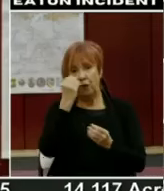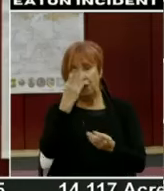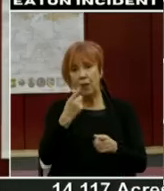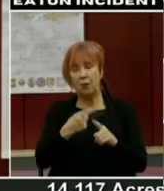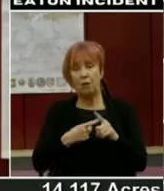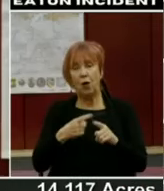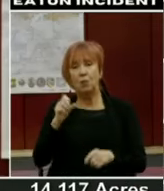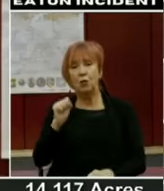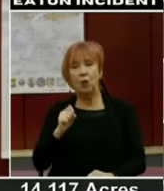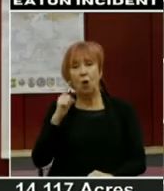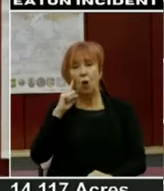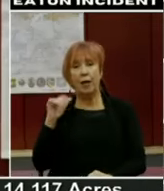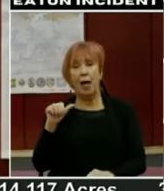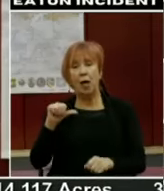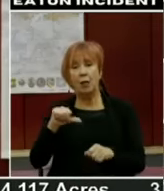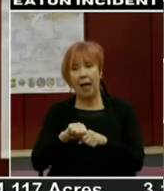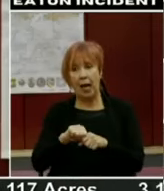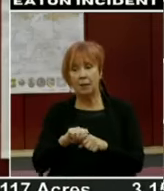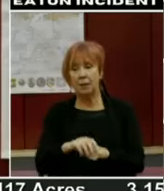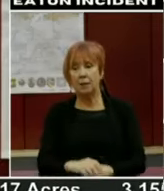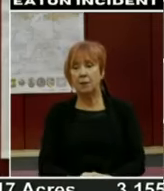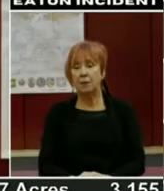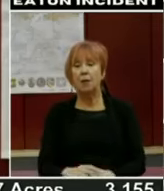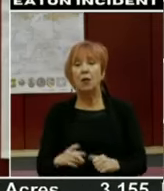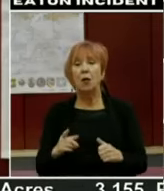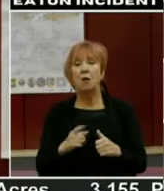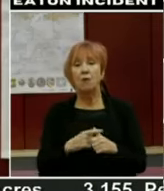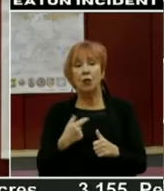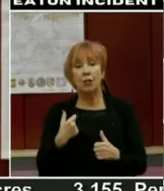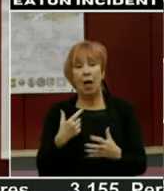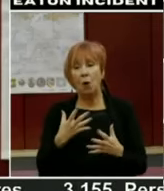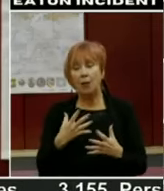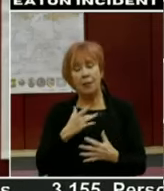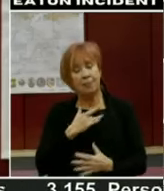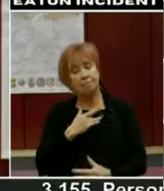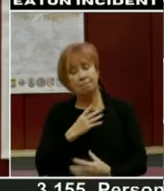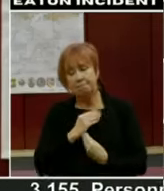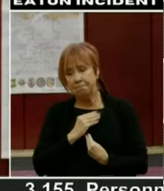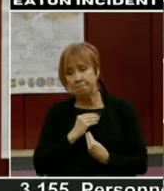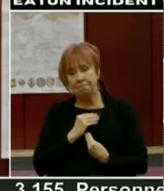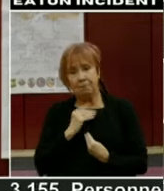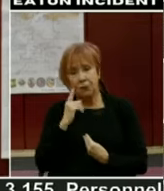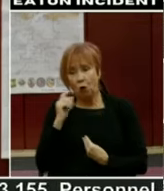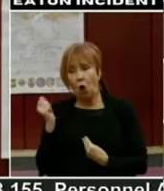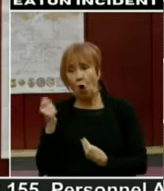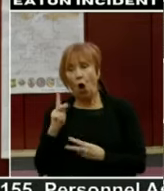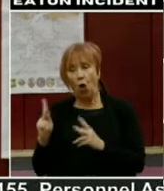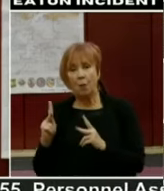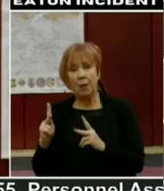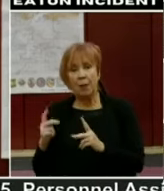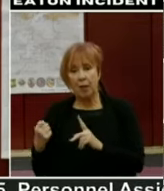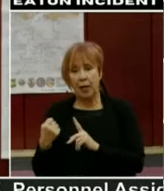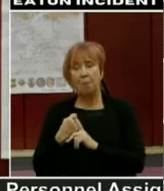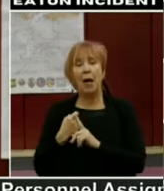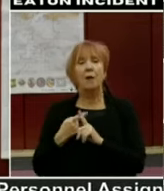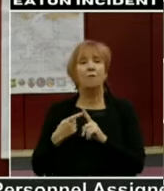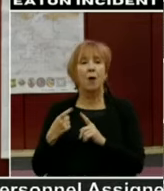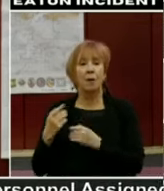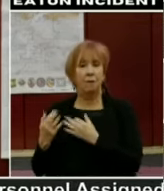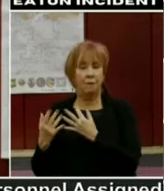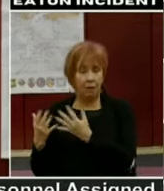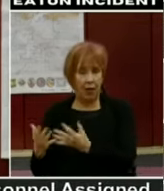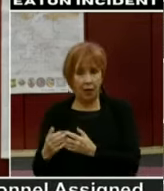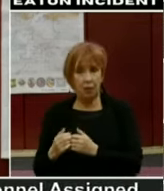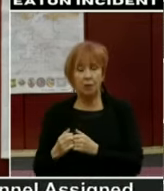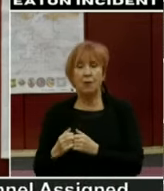Gas. First of all, I'd like to start. Our hearts go out for everyone that's been impacted by these fires, not only in the Eaton fire, but in